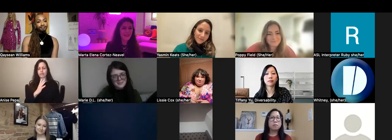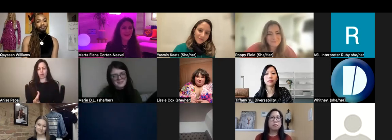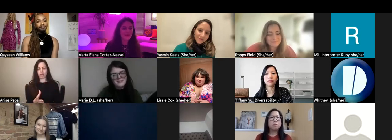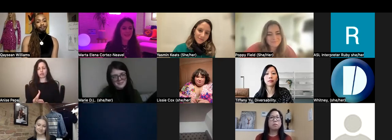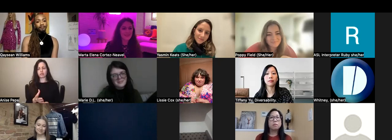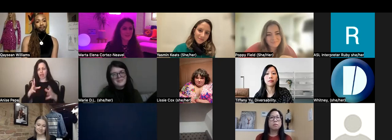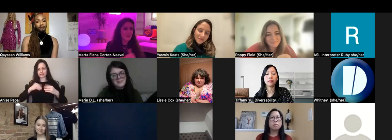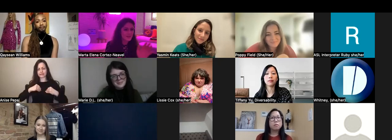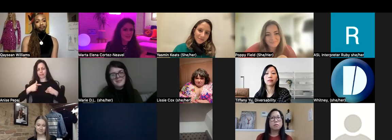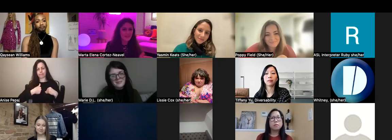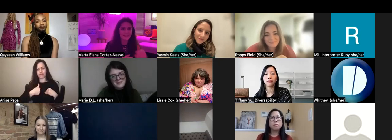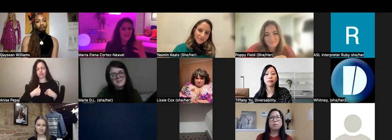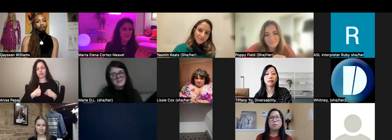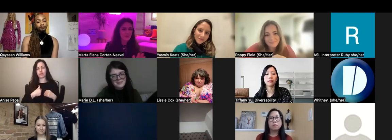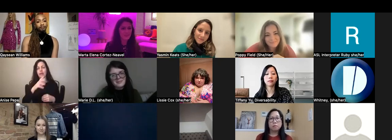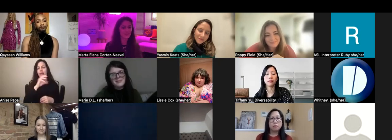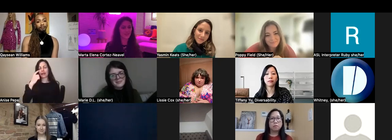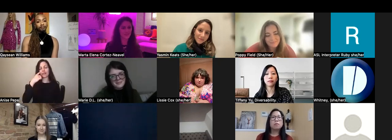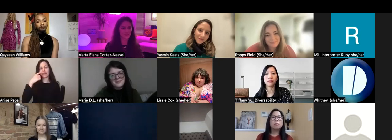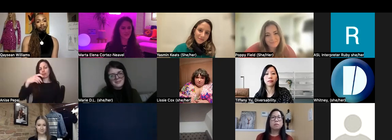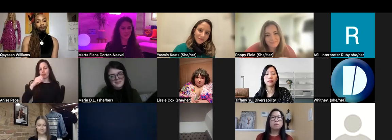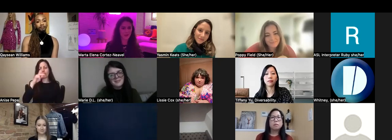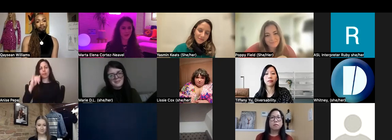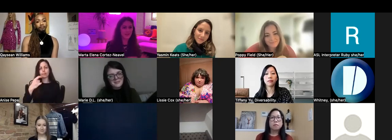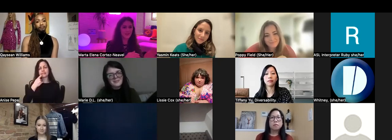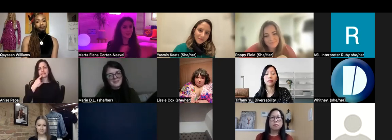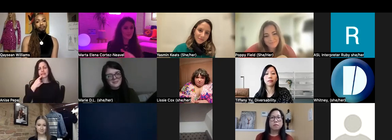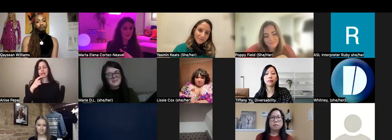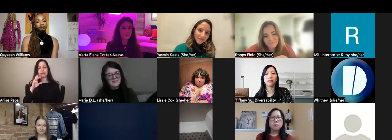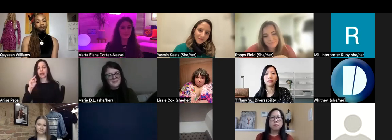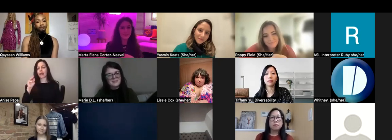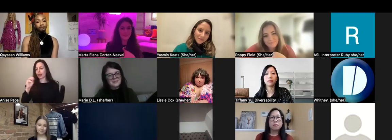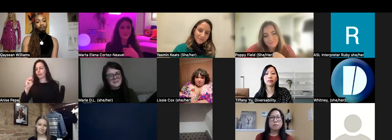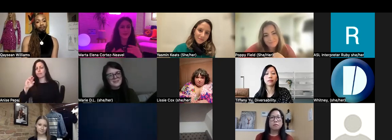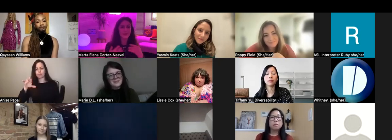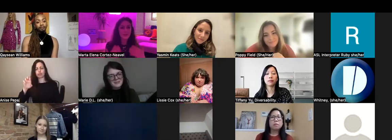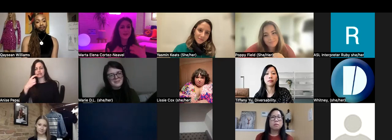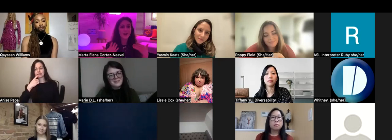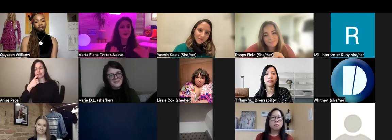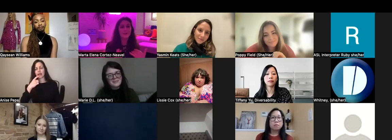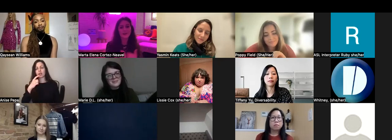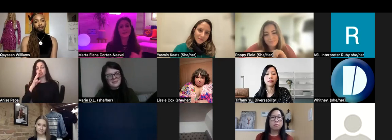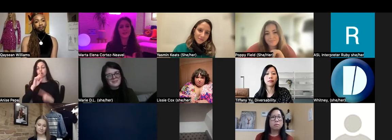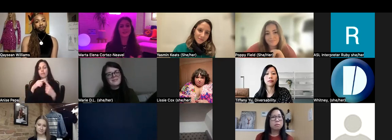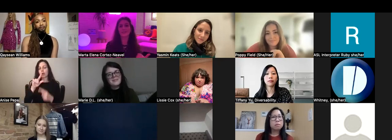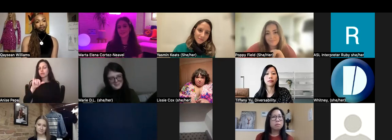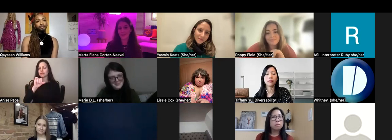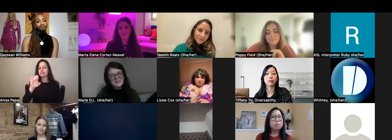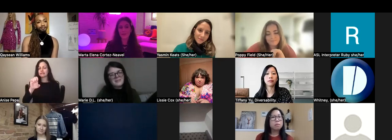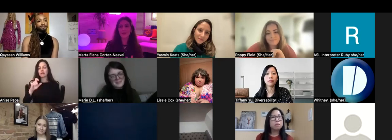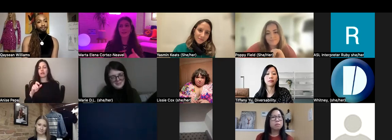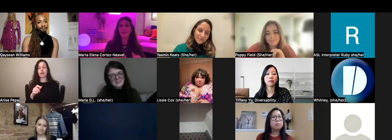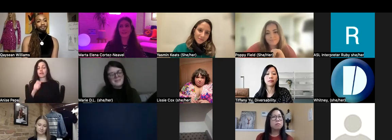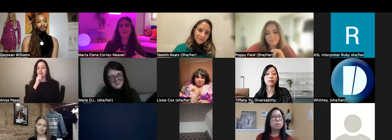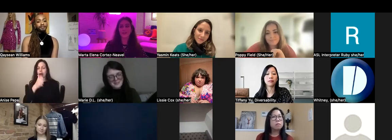am. And I think Poppy said this, and then Marie, I think you kind of said this as well when talking about Lissie, but like being unapologetically